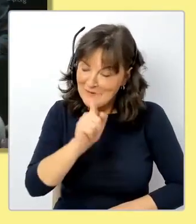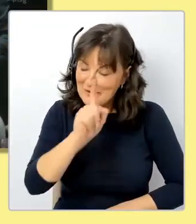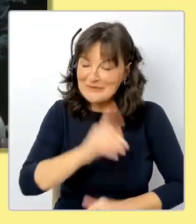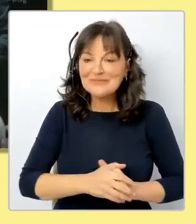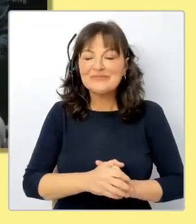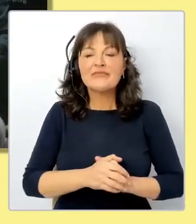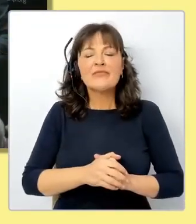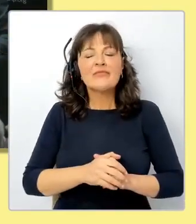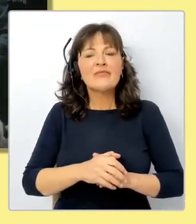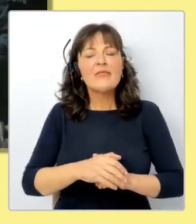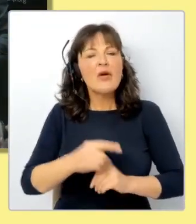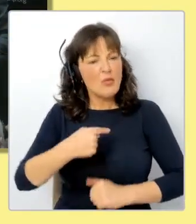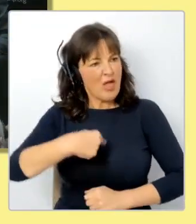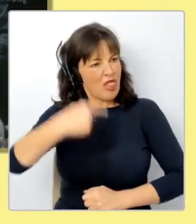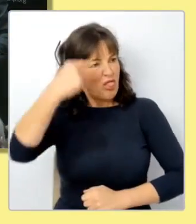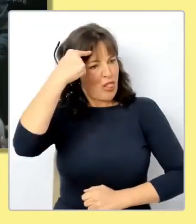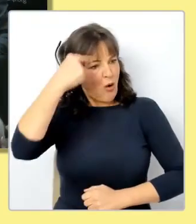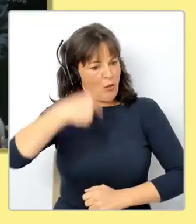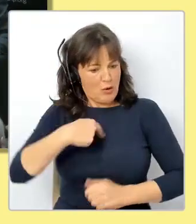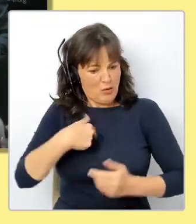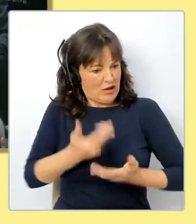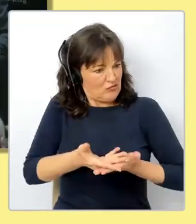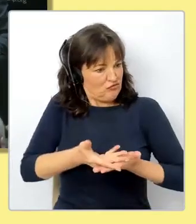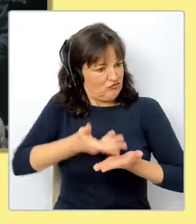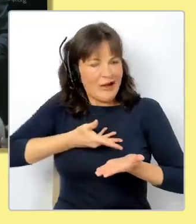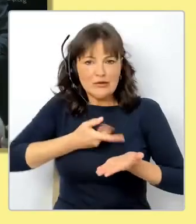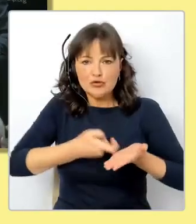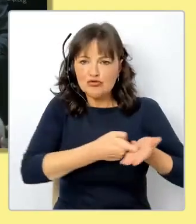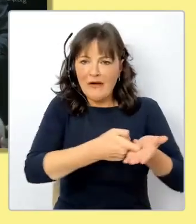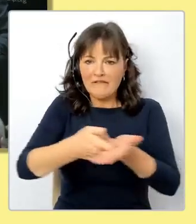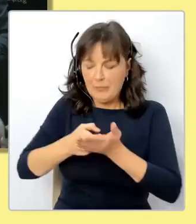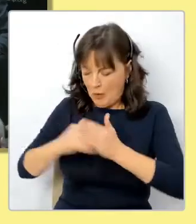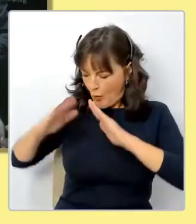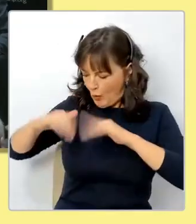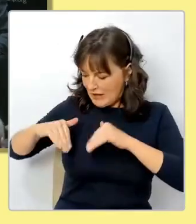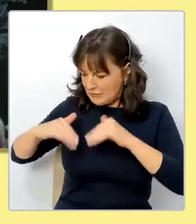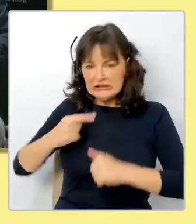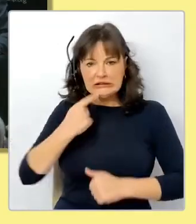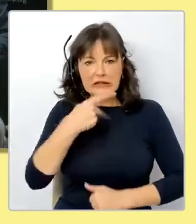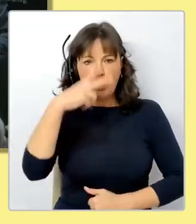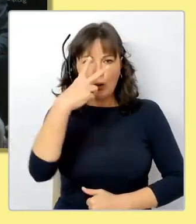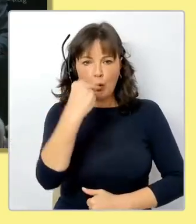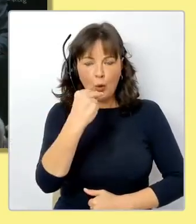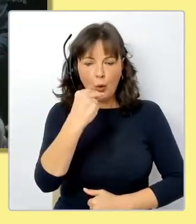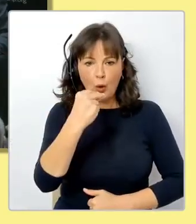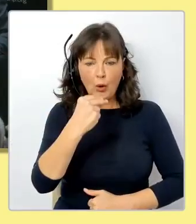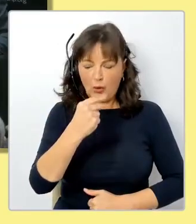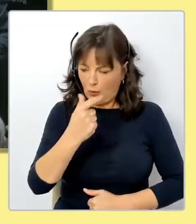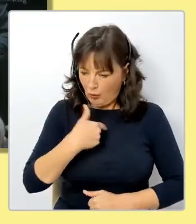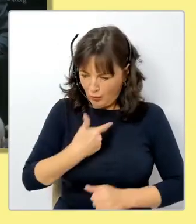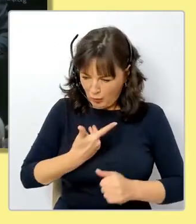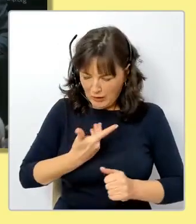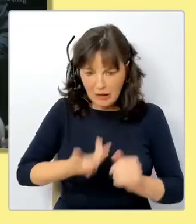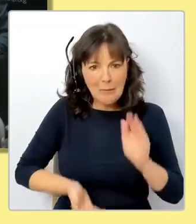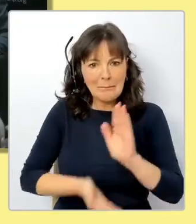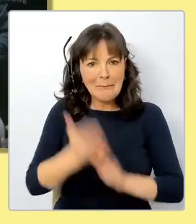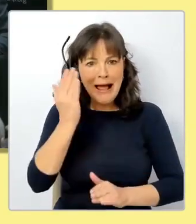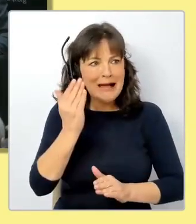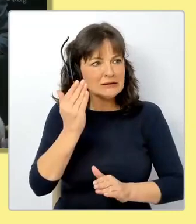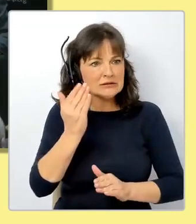thought we were entitled to a referendum. Westminster said no. We passed the gender